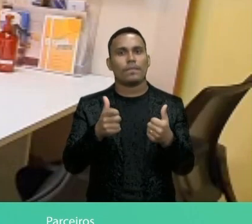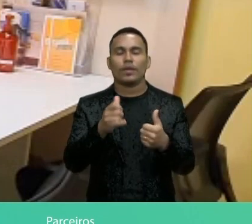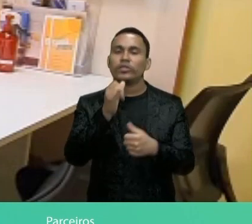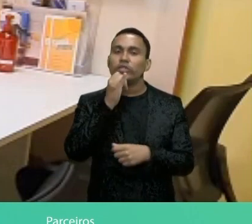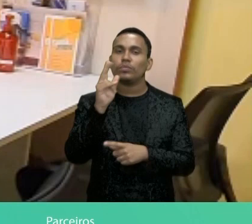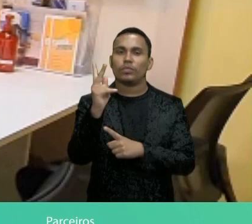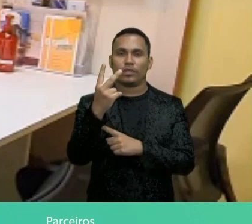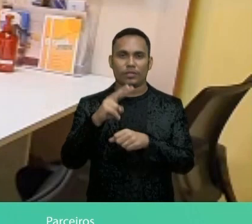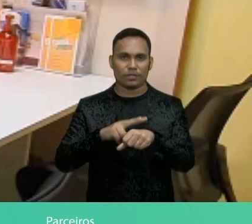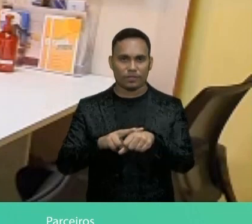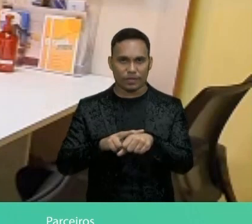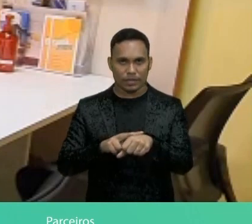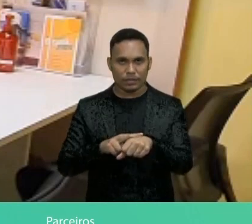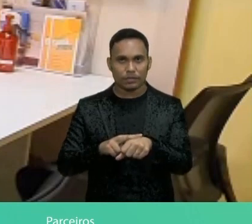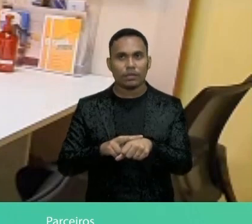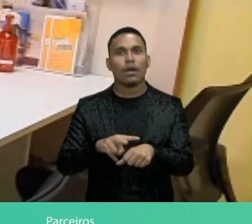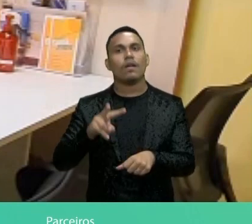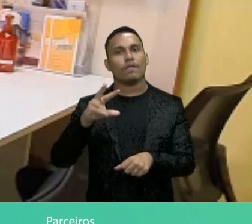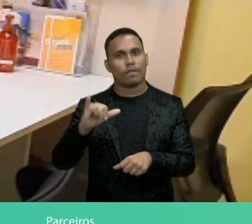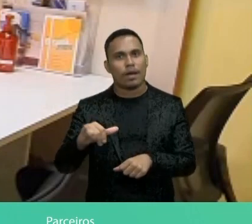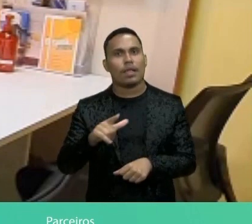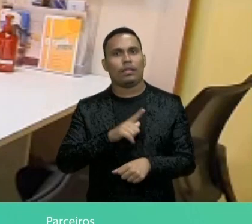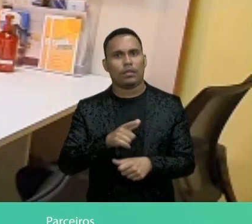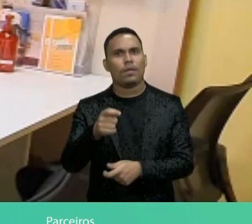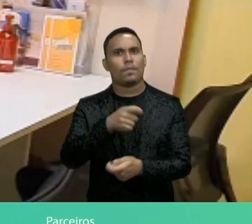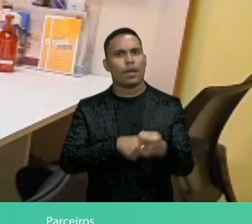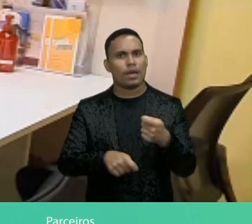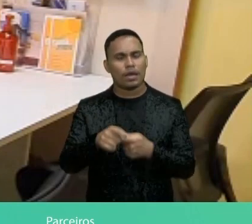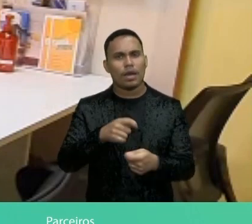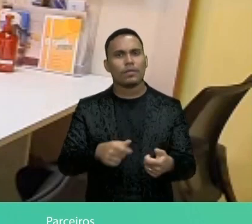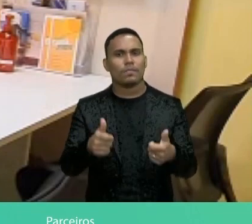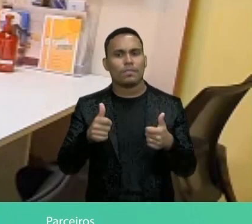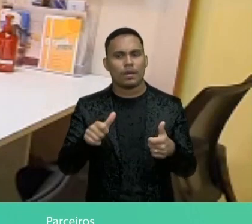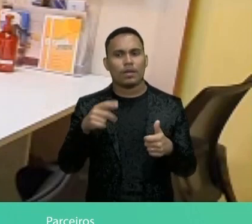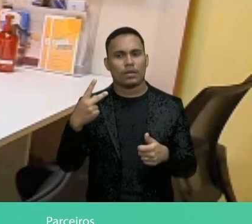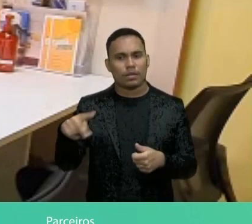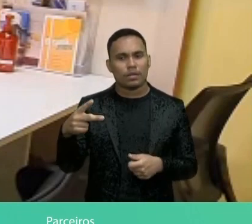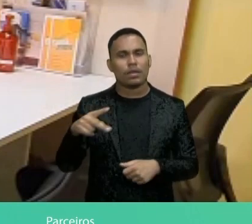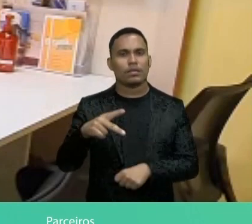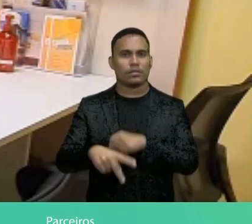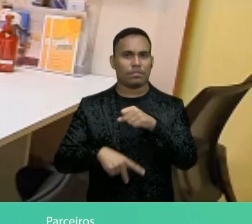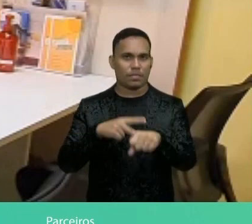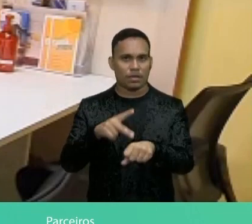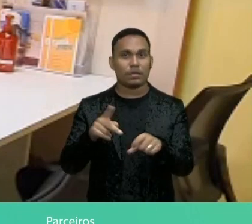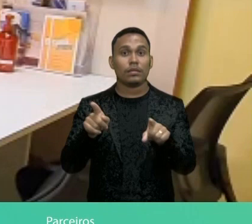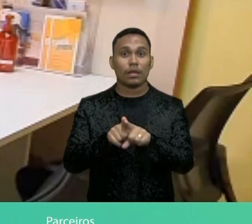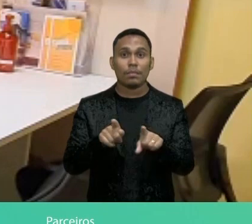sustainable sources with green hydrogen. This will create a consumer market